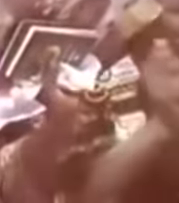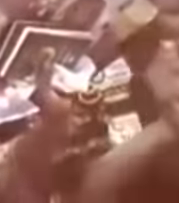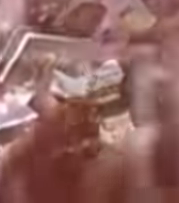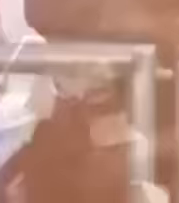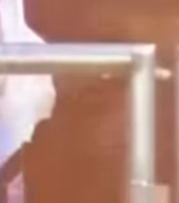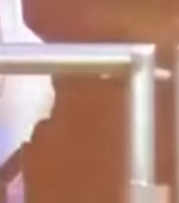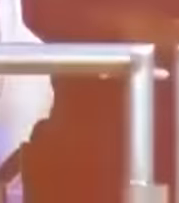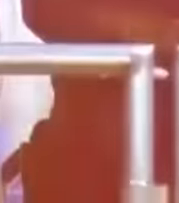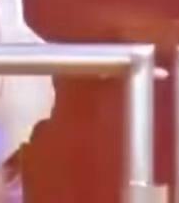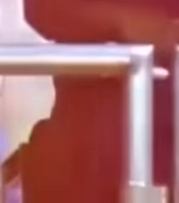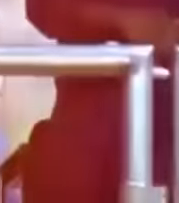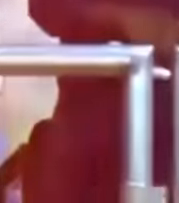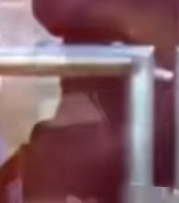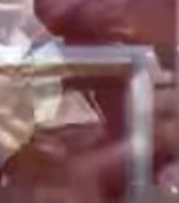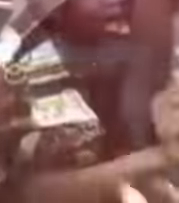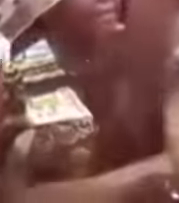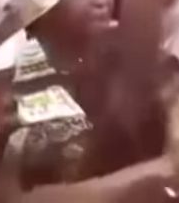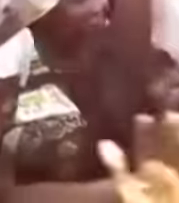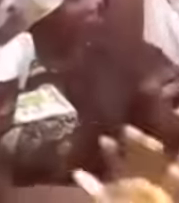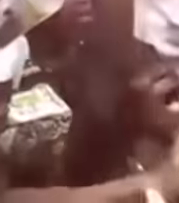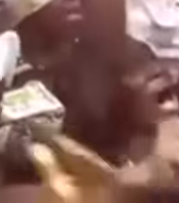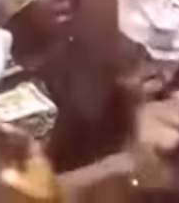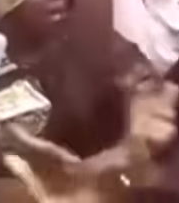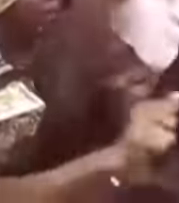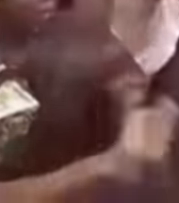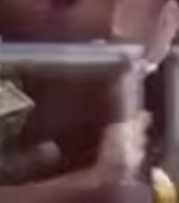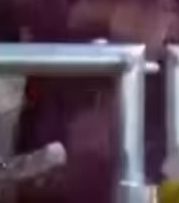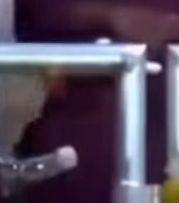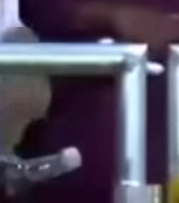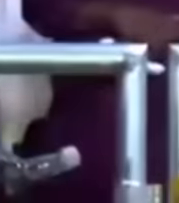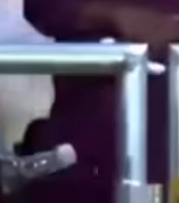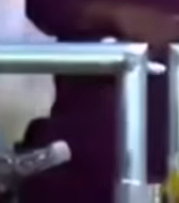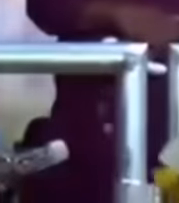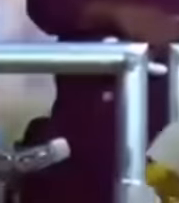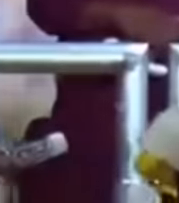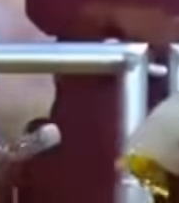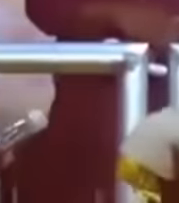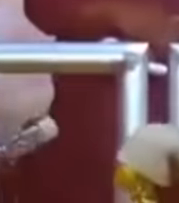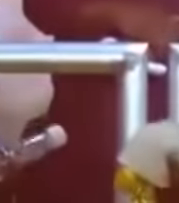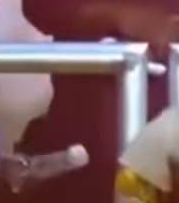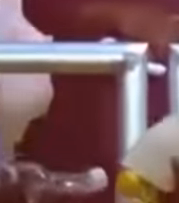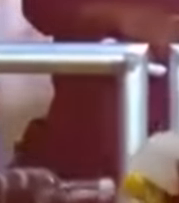You will not go empty to 2024. You don't serve it.